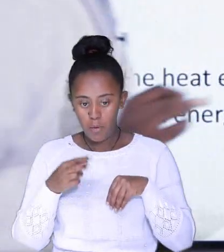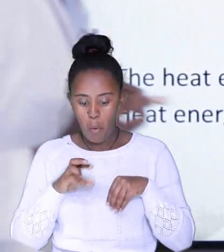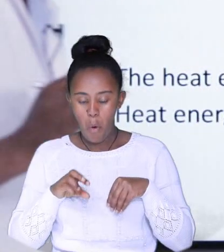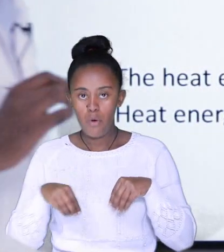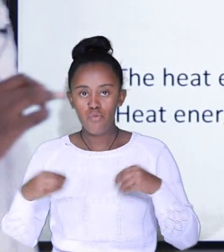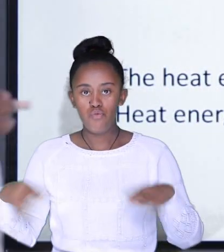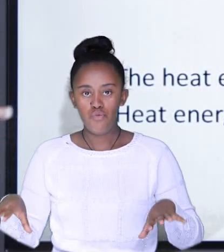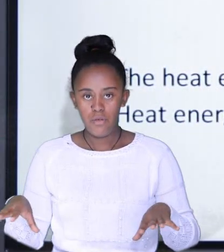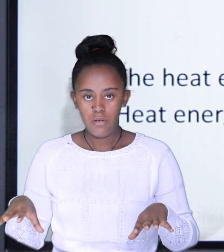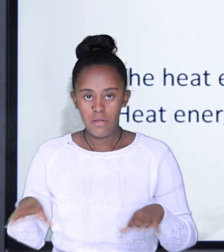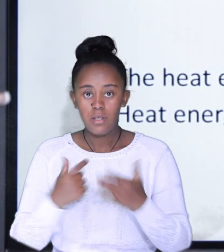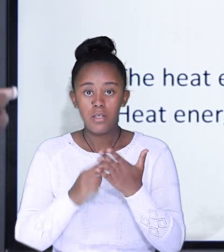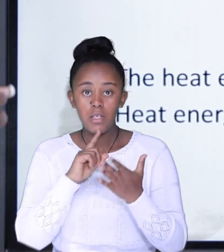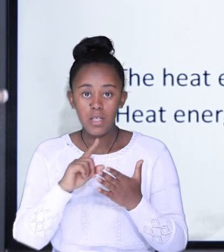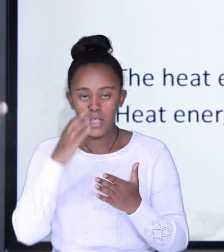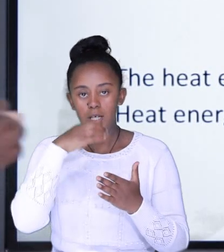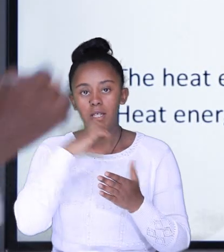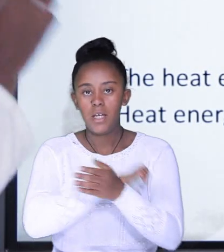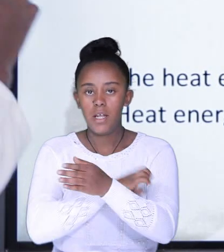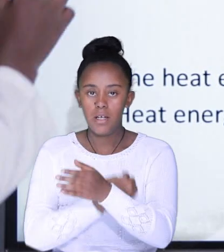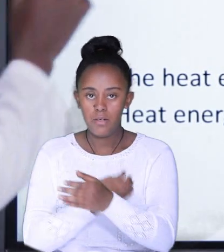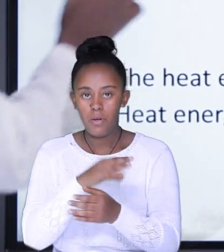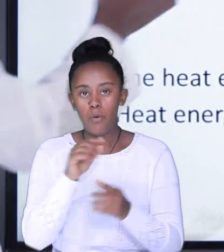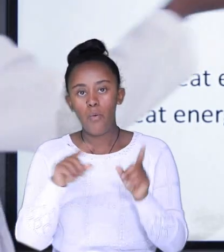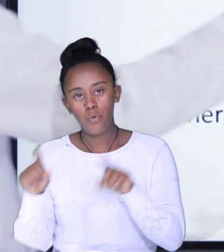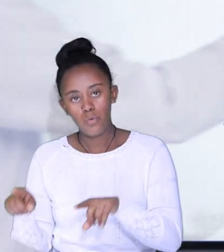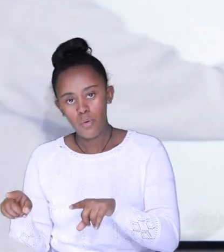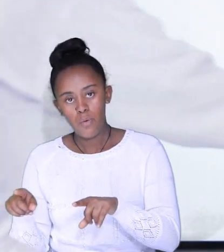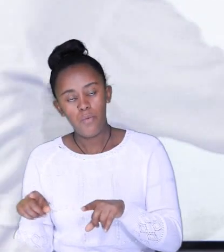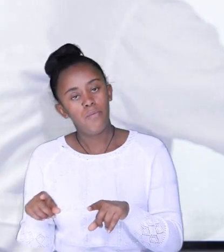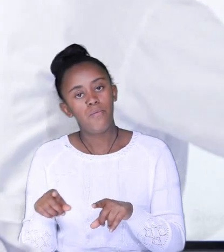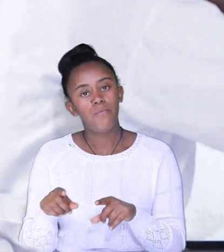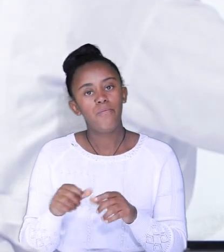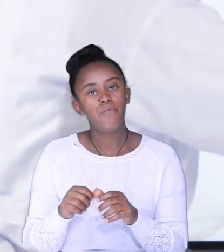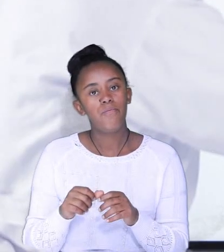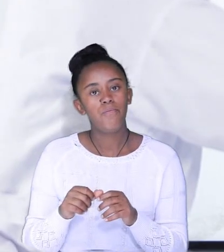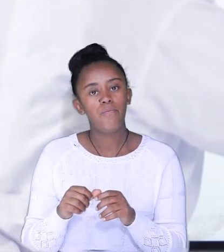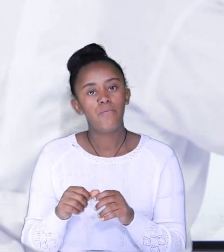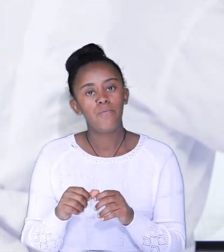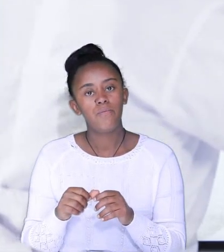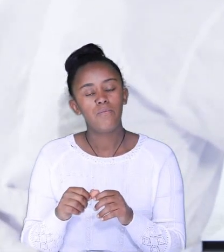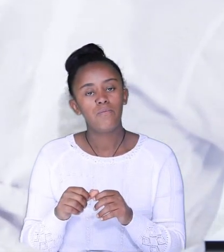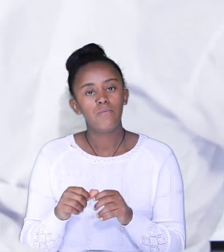lost. This means heat energy. And also